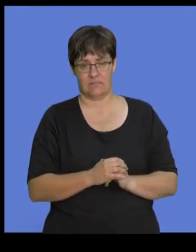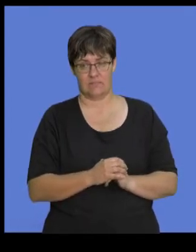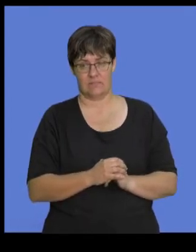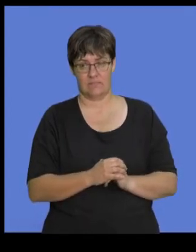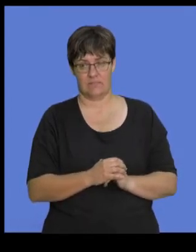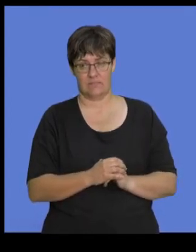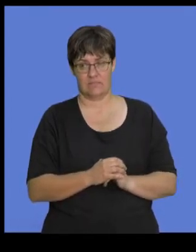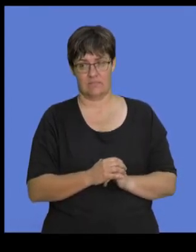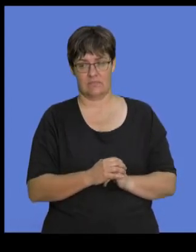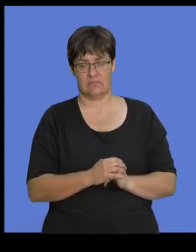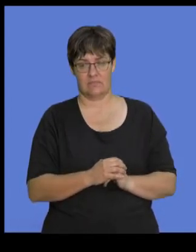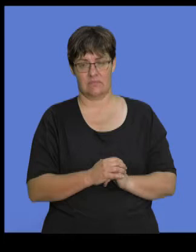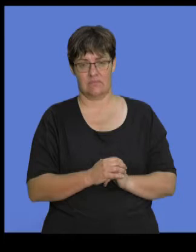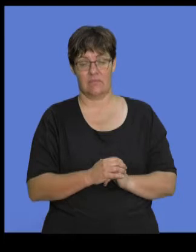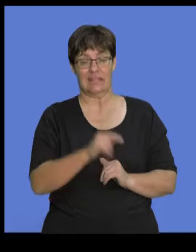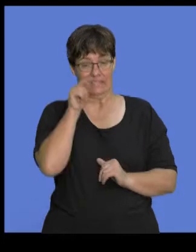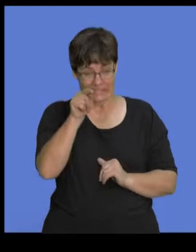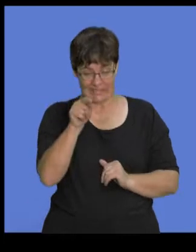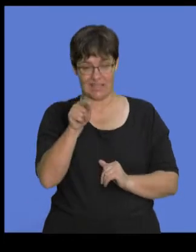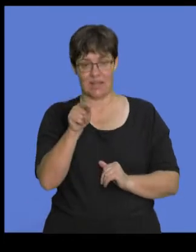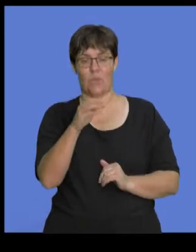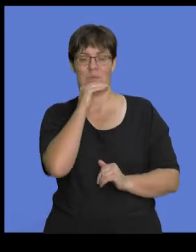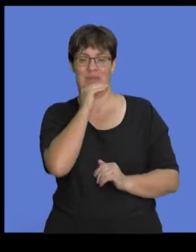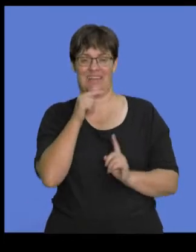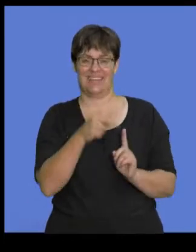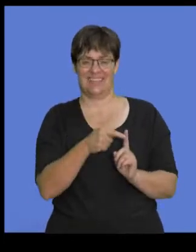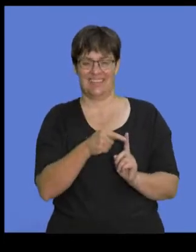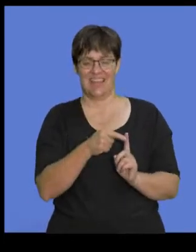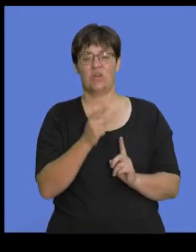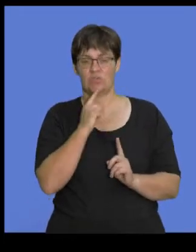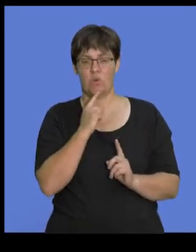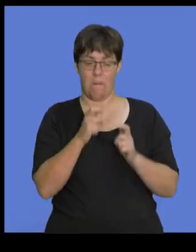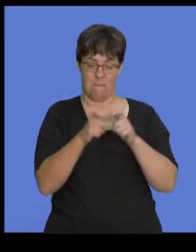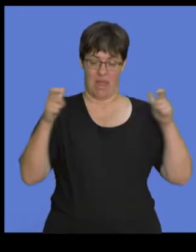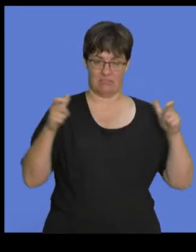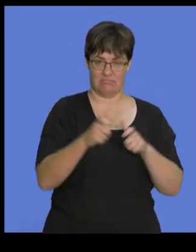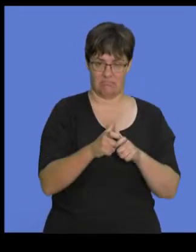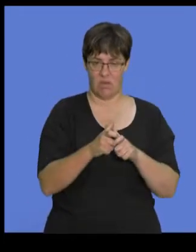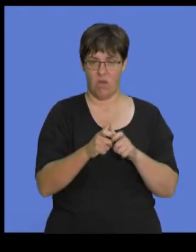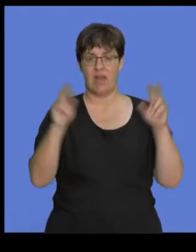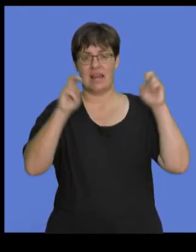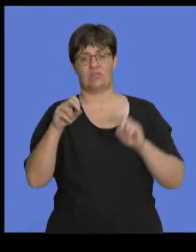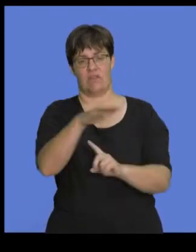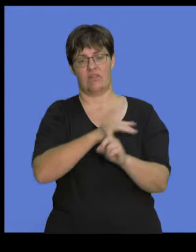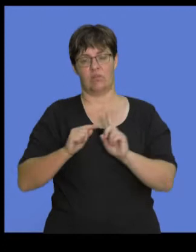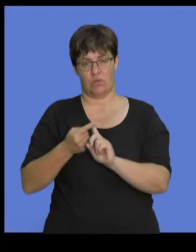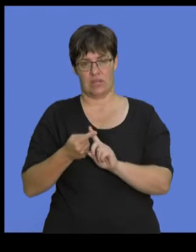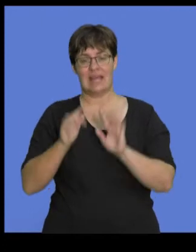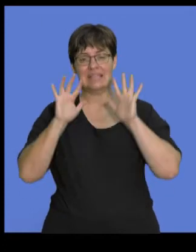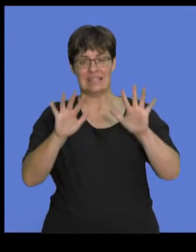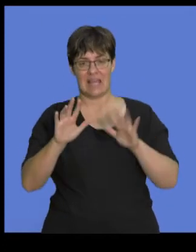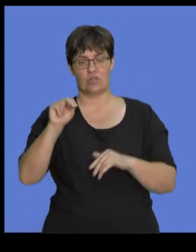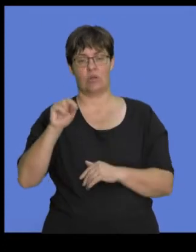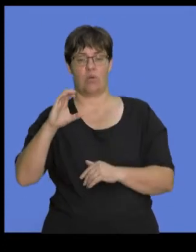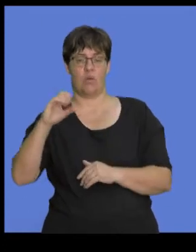of 10 newtons, right? This is what exactly we mean when we say the magnitude of electric field at a point is 10